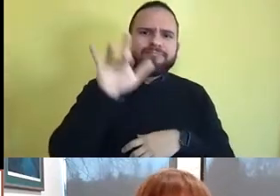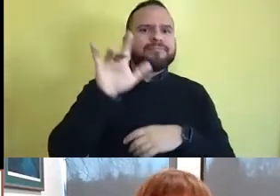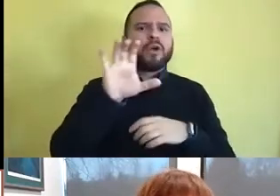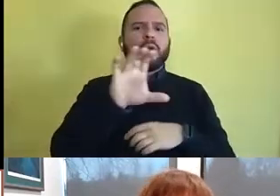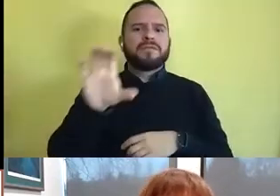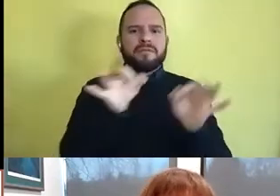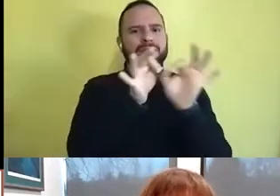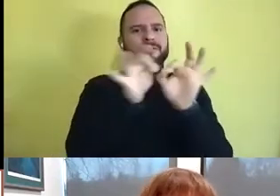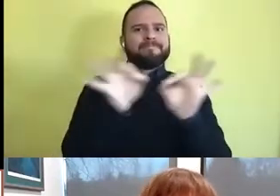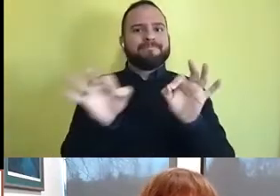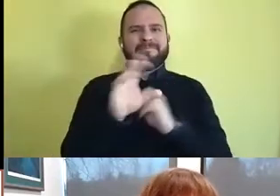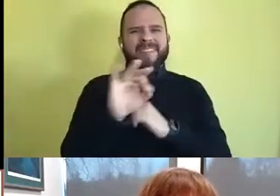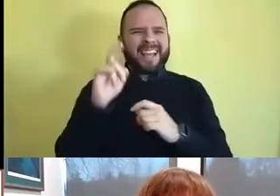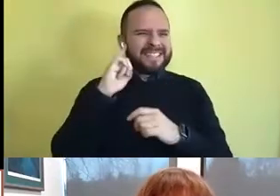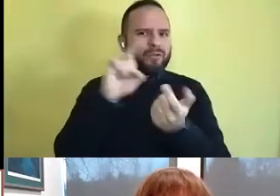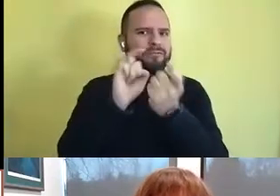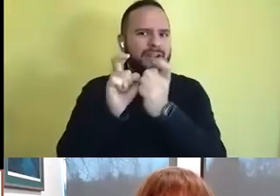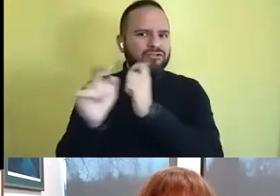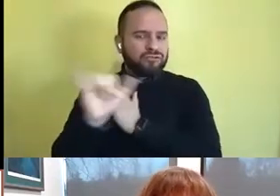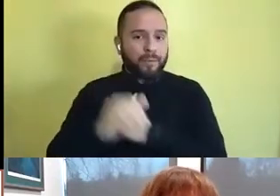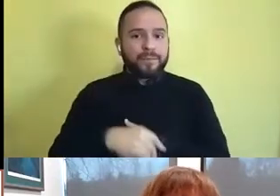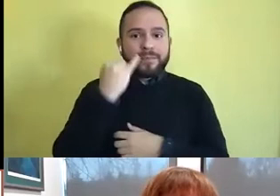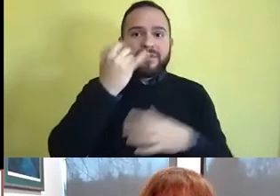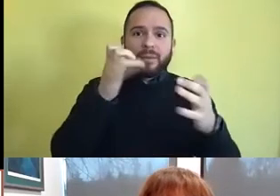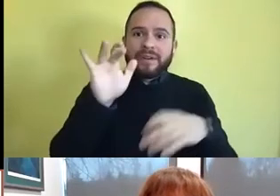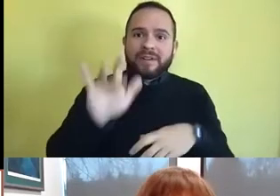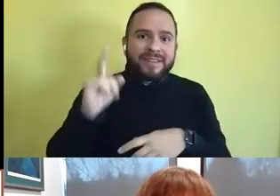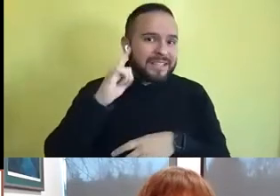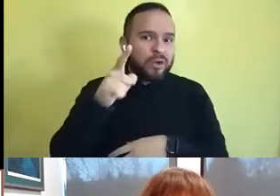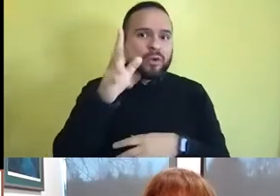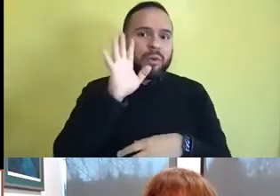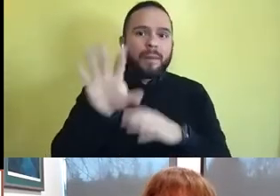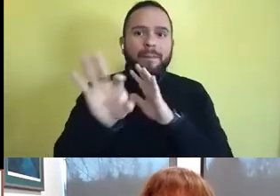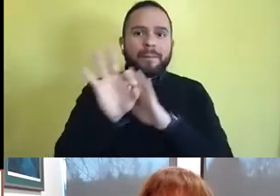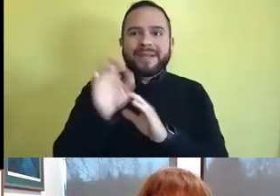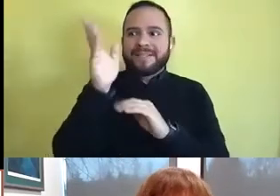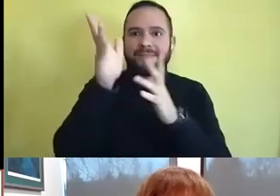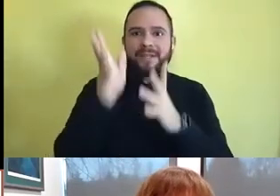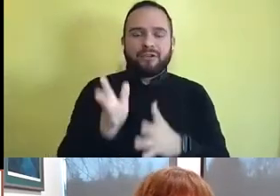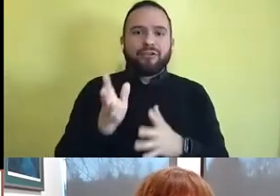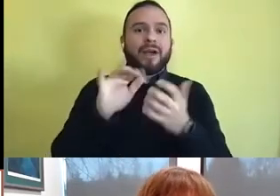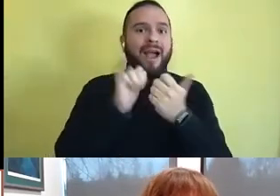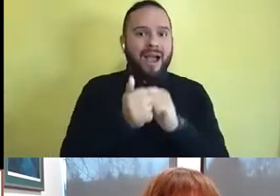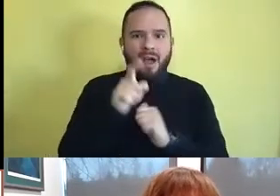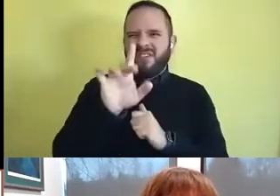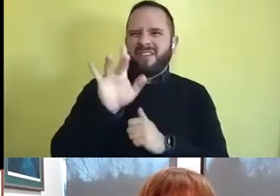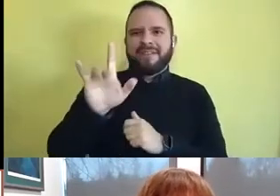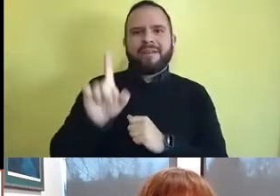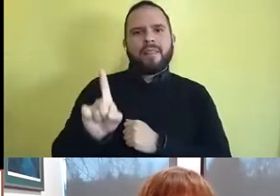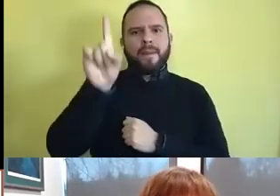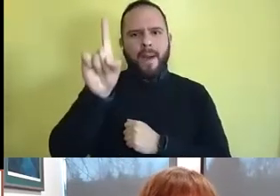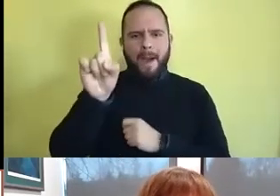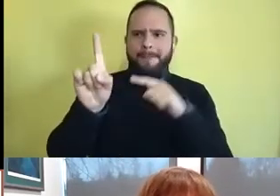changes. To select sound, you're going to select the speaker you want for today's webinar by clicking on the up arrow next to the